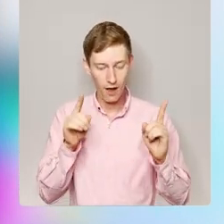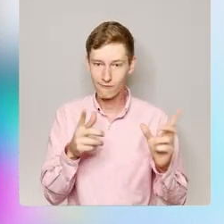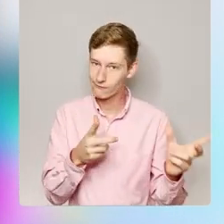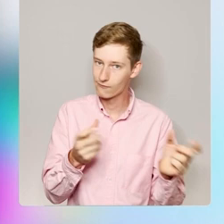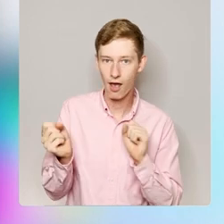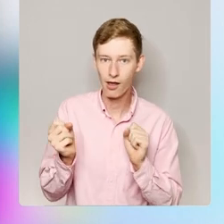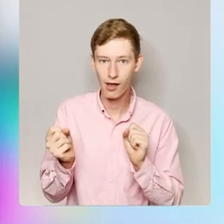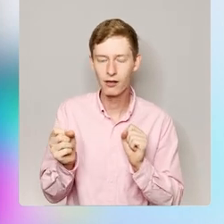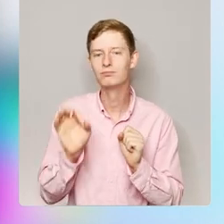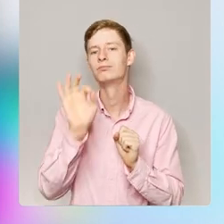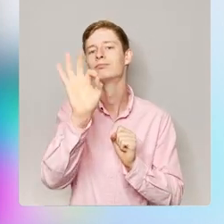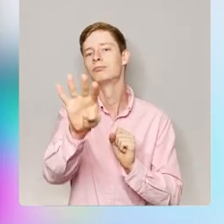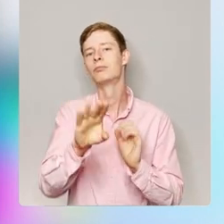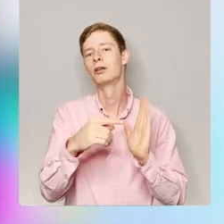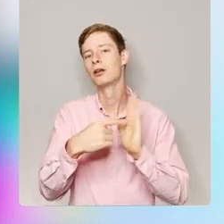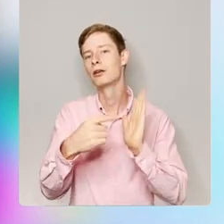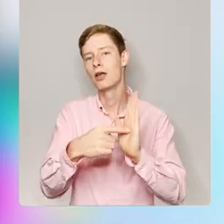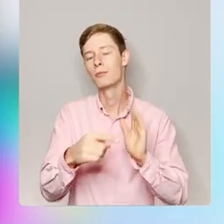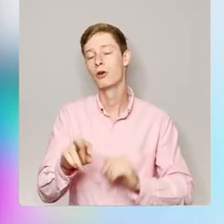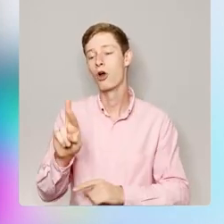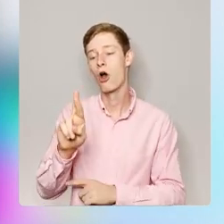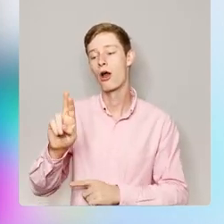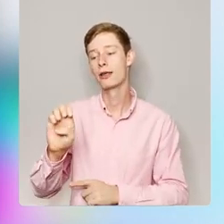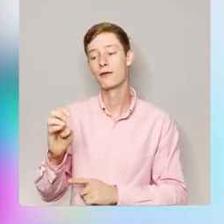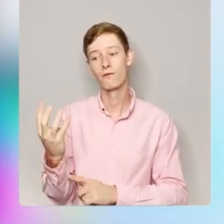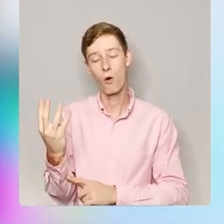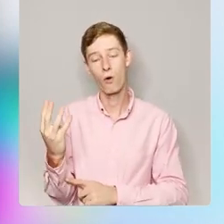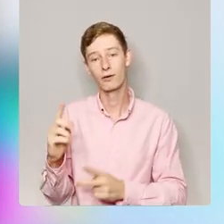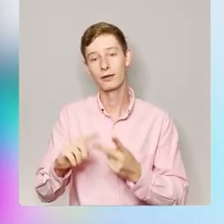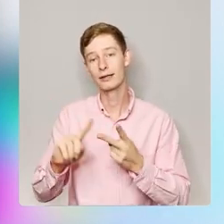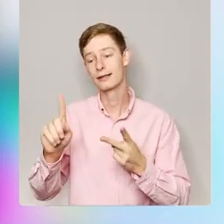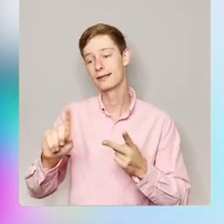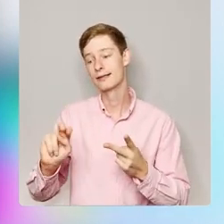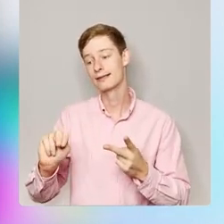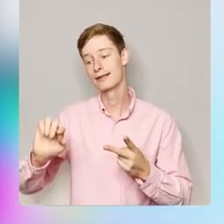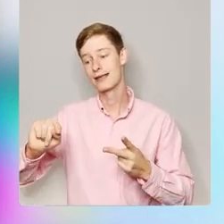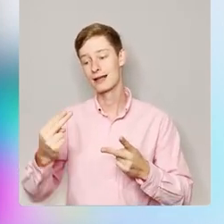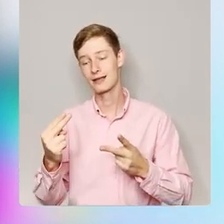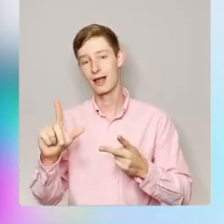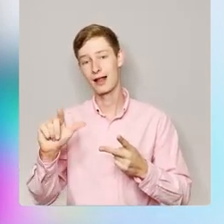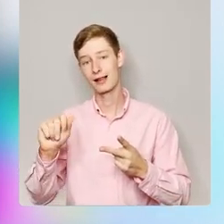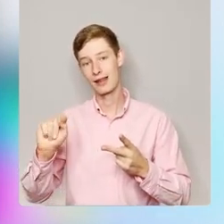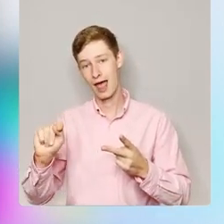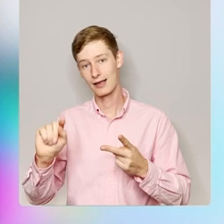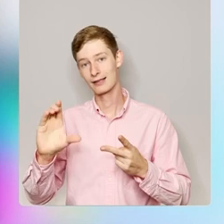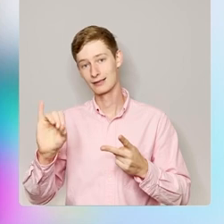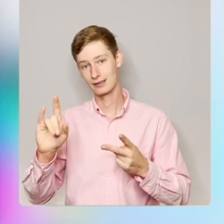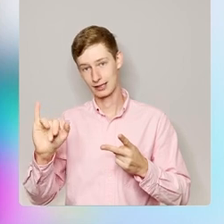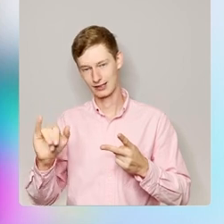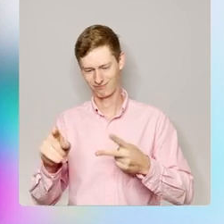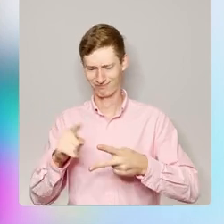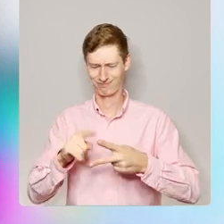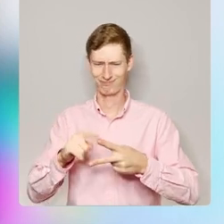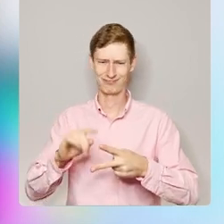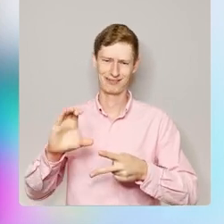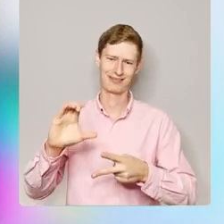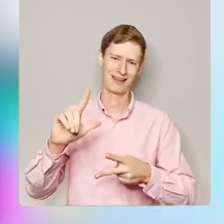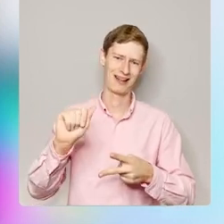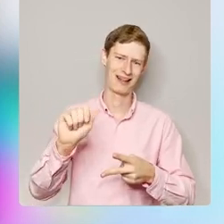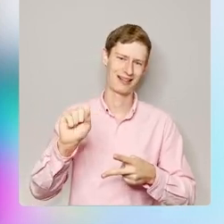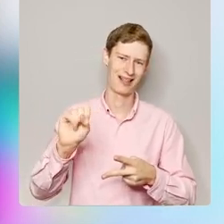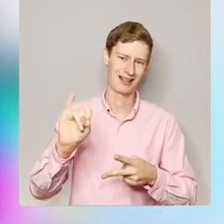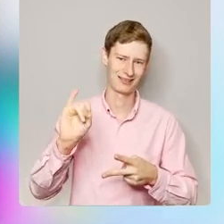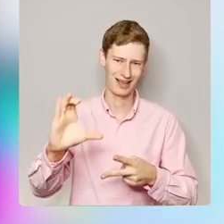quickly. I can give you some examples. Resident Evil 4 and Zenith the Last City. You know, the first is a